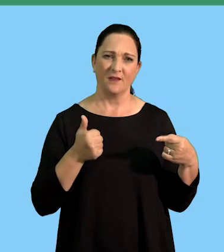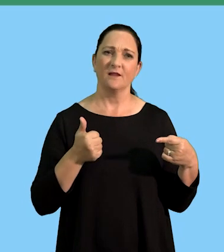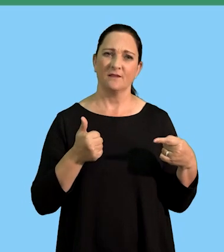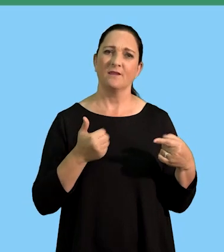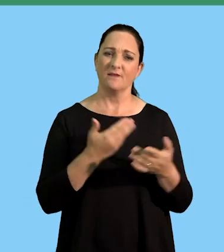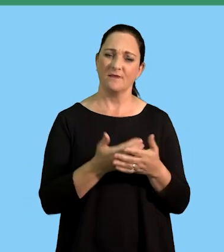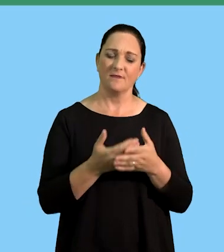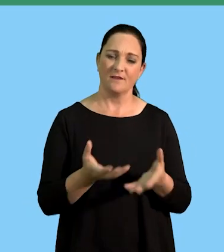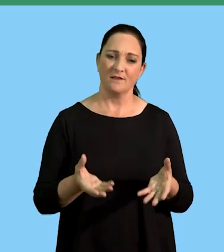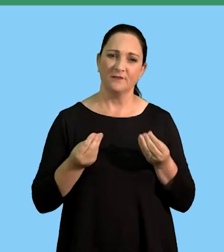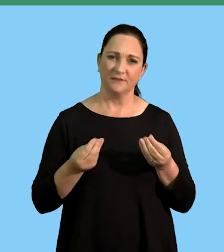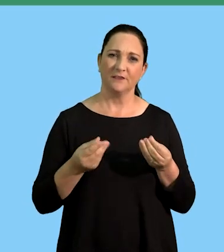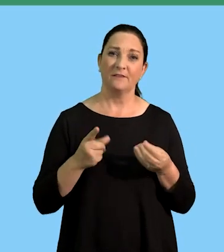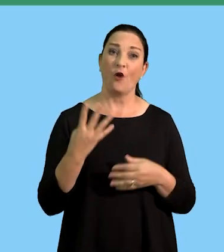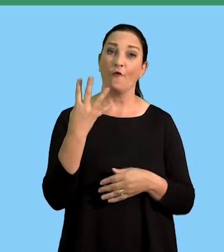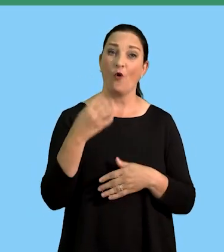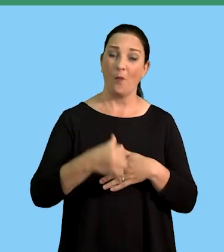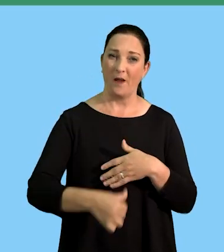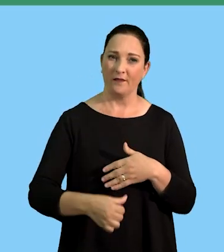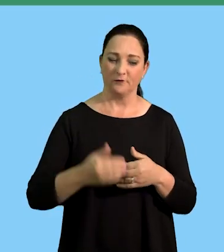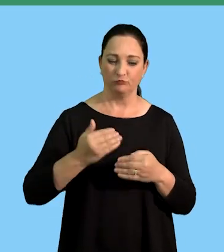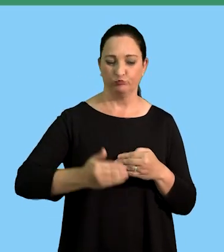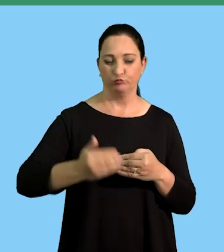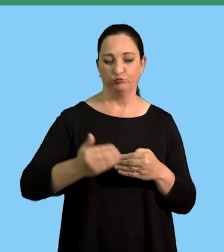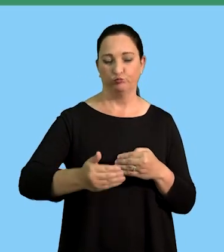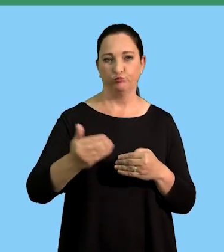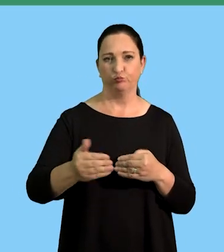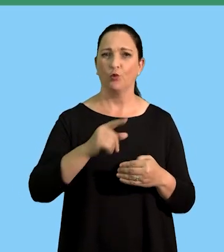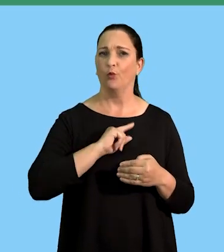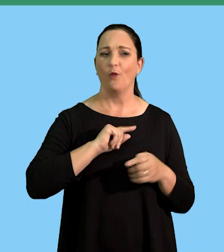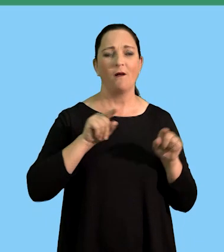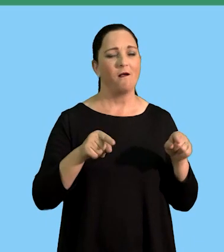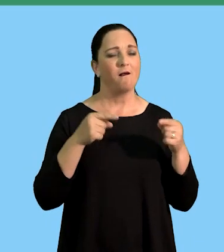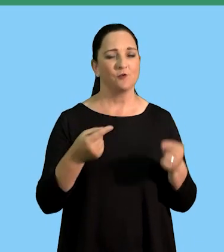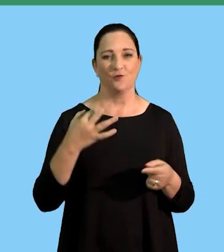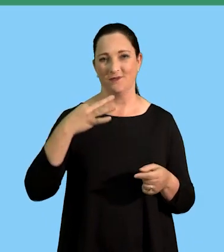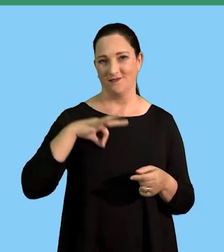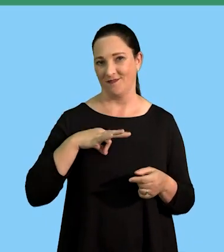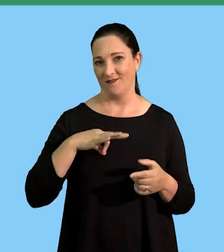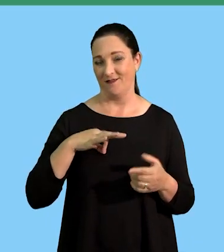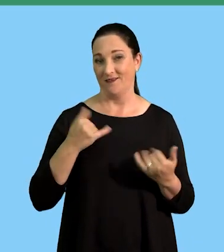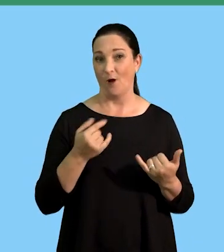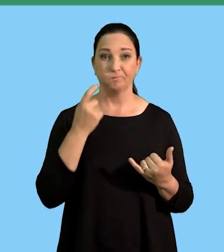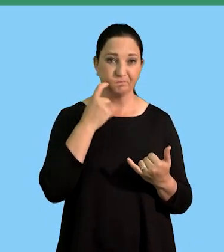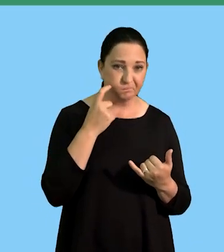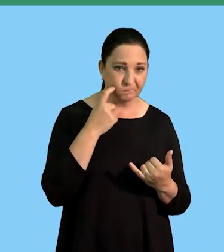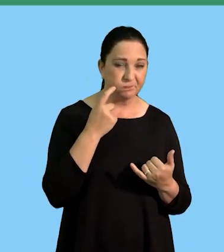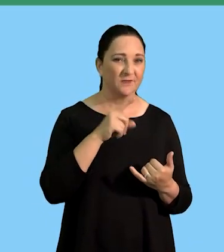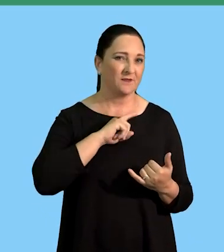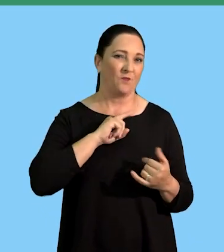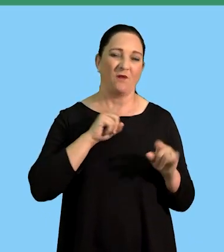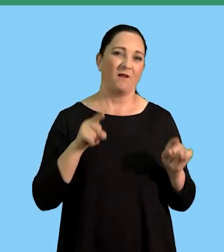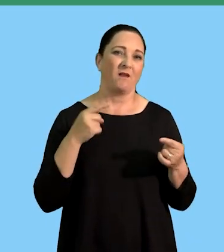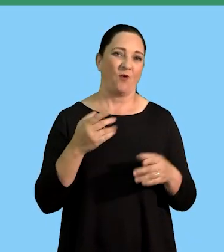employees will receive these benefits for up to 4 consecutive months, because this means they cannot have their source of income due to being pregnant and